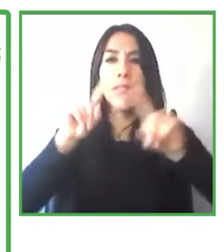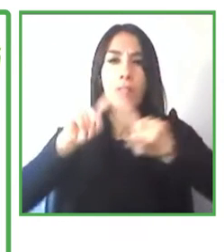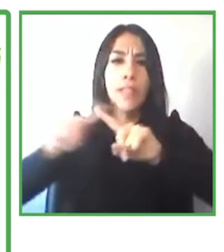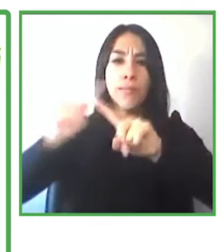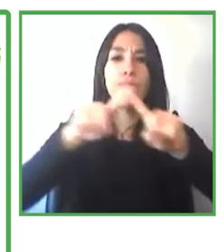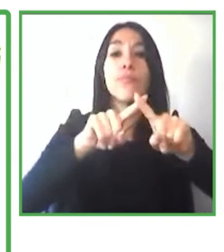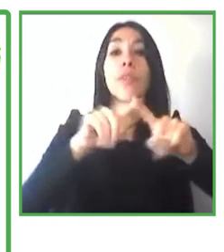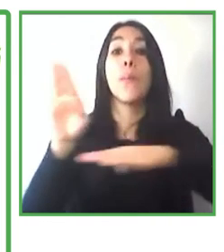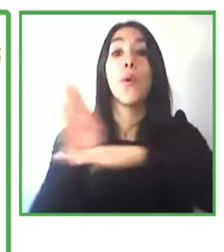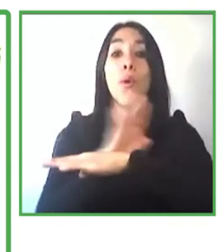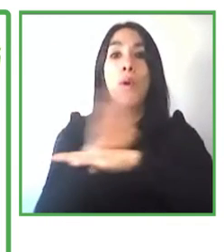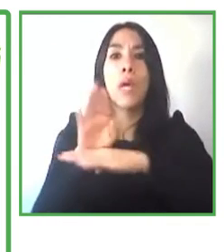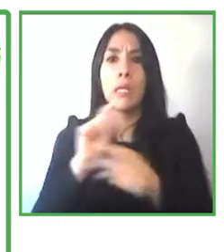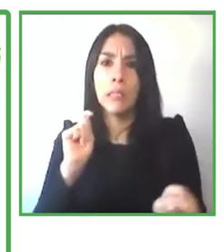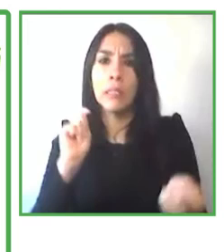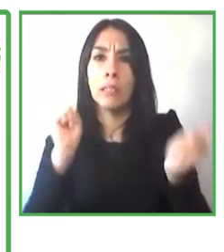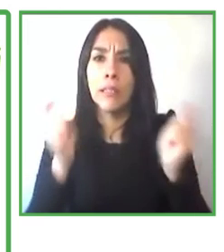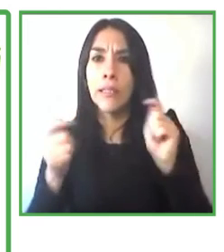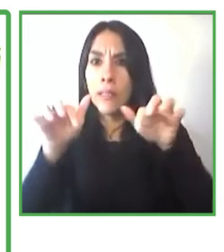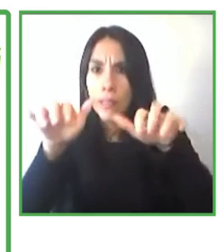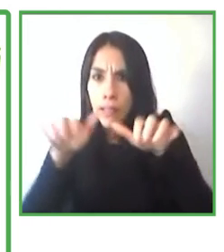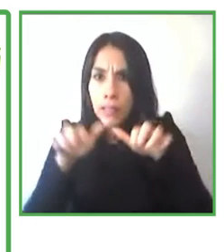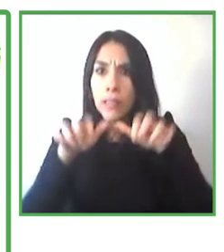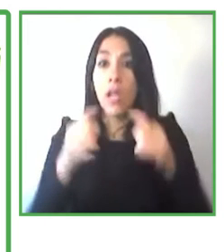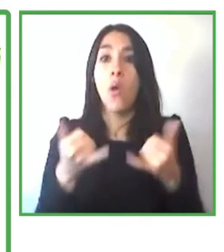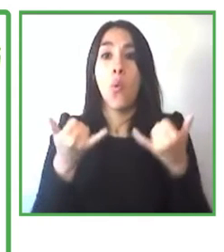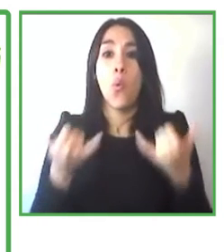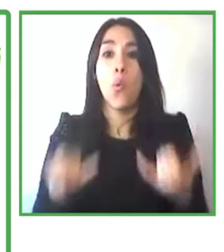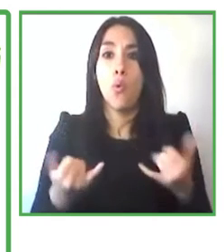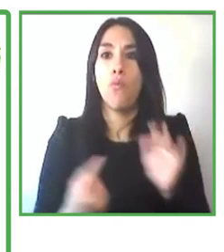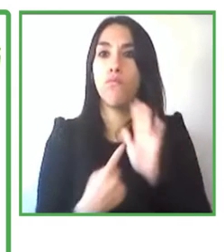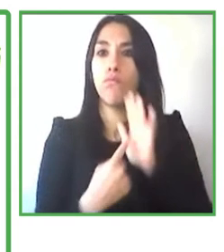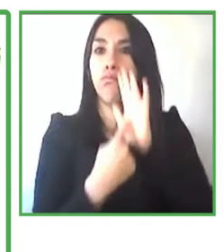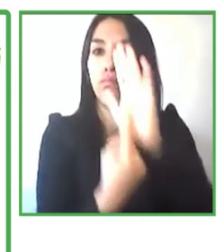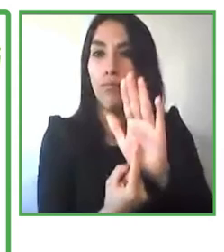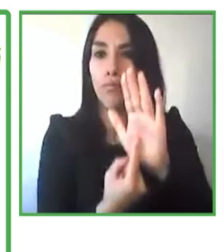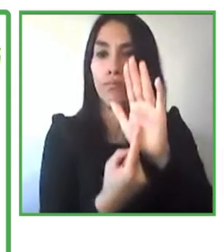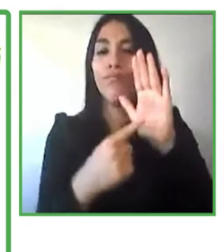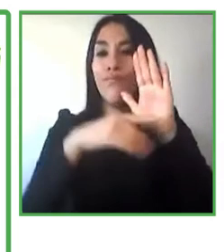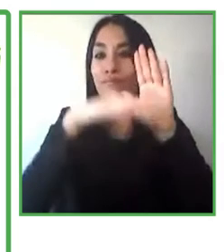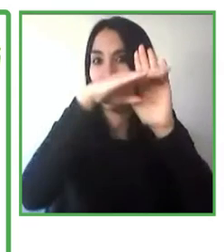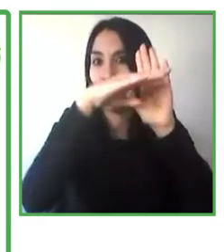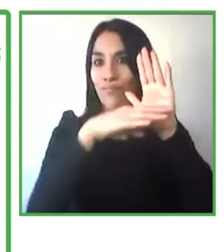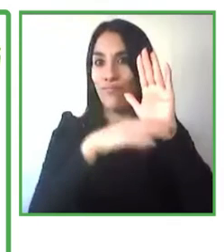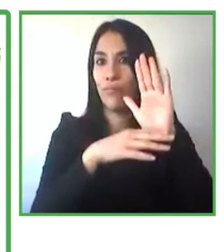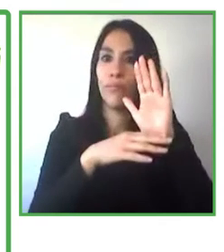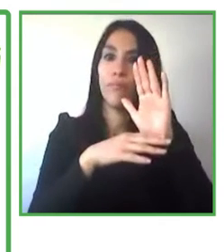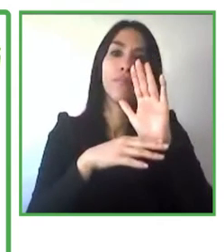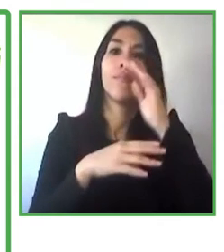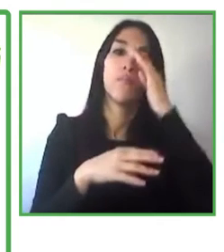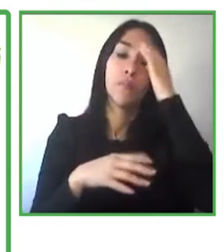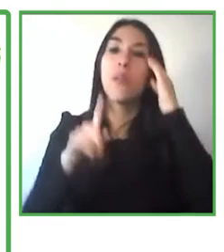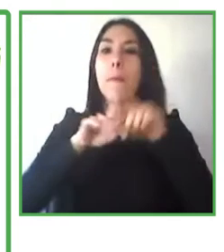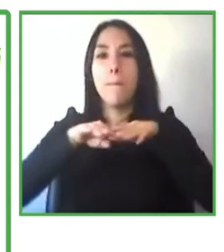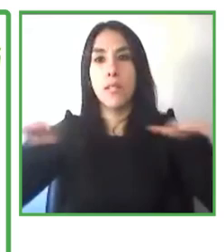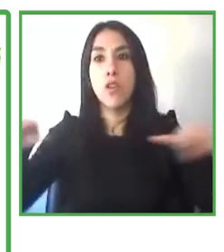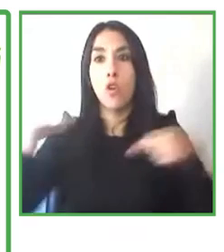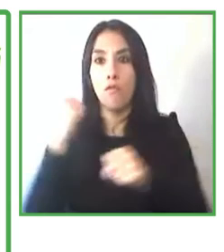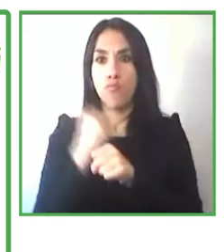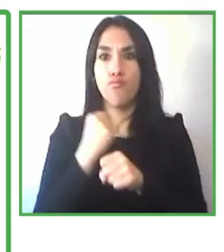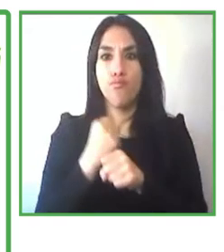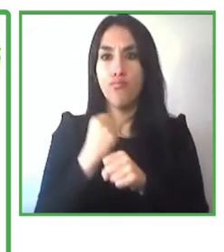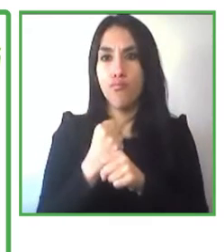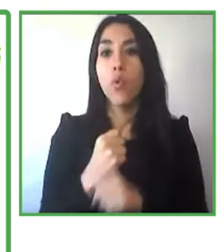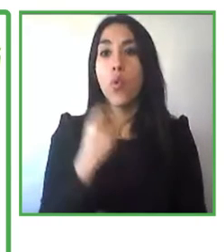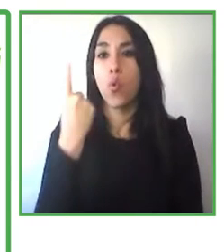the current slide, the B2B roundtables, and these are only for company members of the ILO Global Business and Disability Network, because